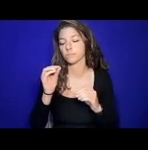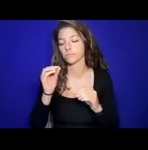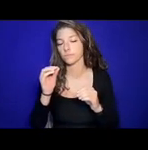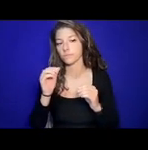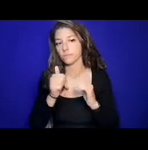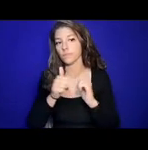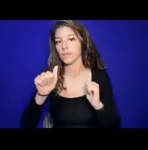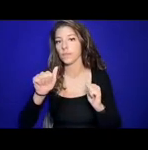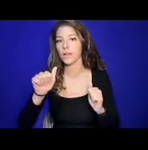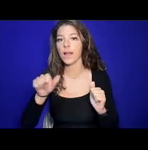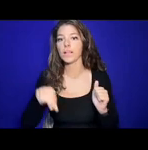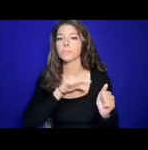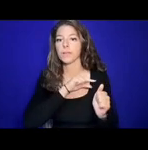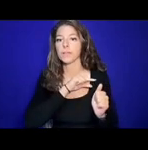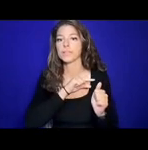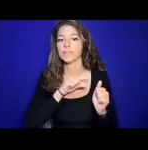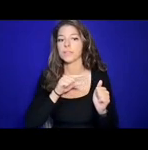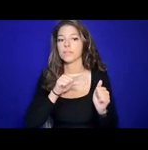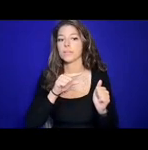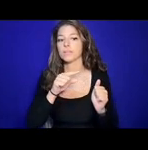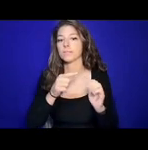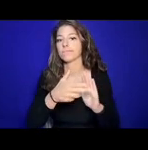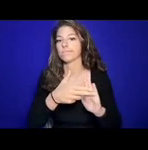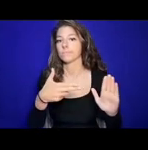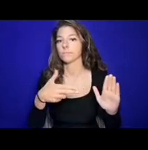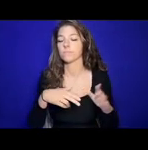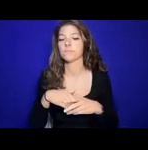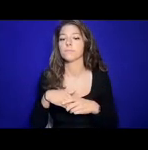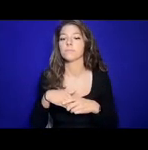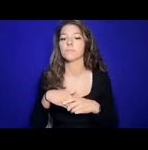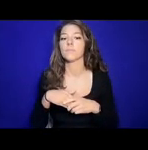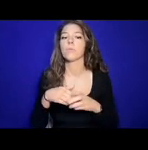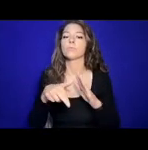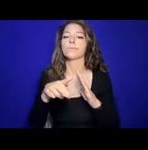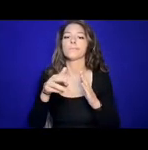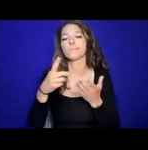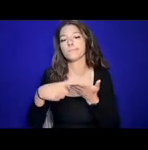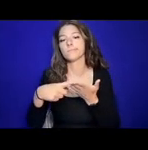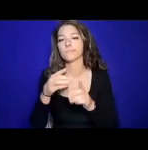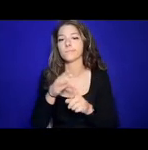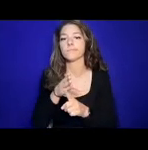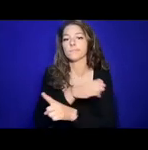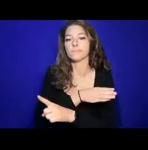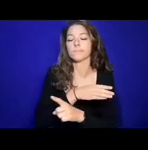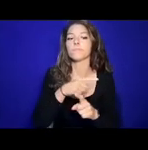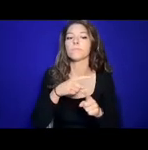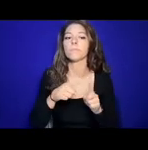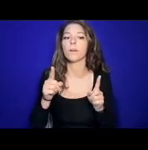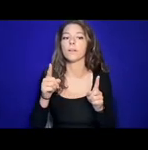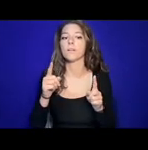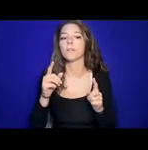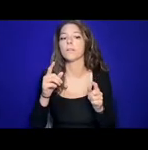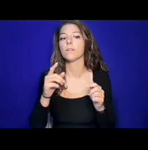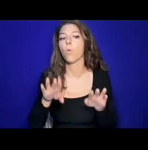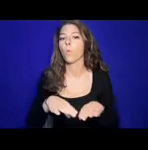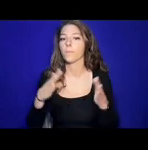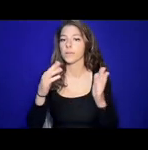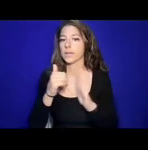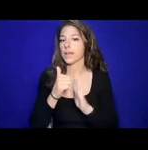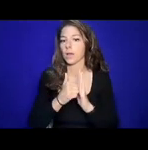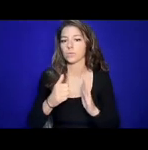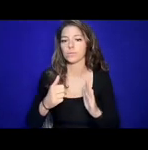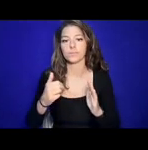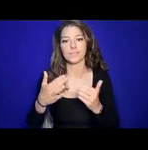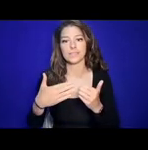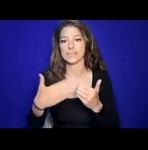an ABLE eligibility is declared. So once again, that was reviewed a little bit earlier. But opening an account is a quick and